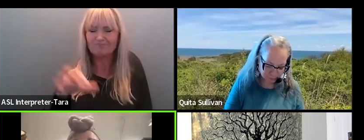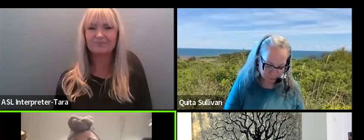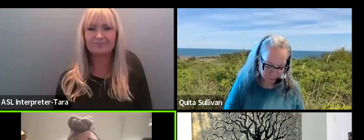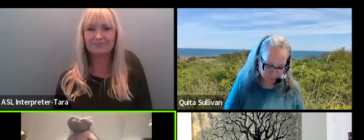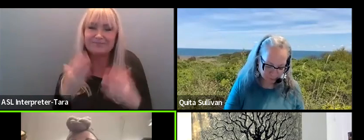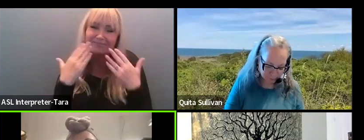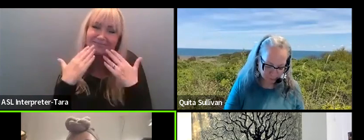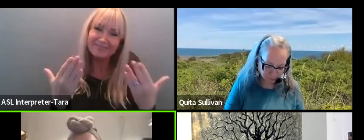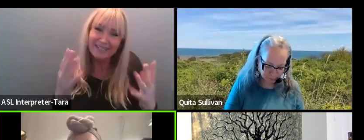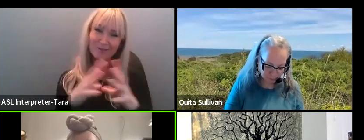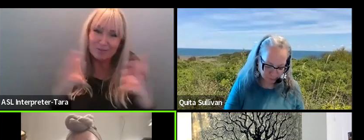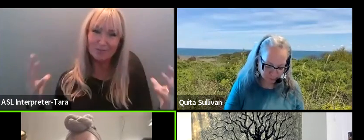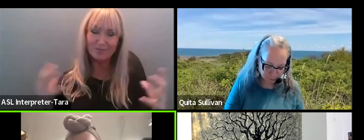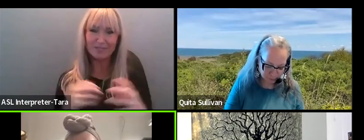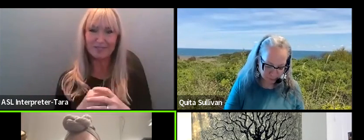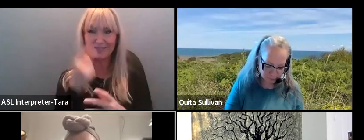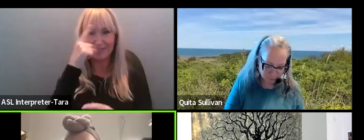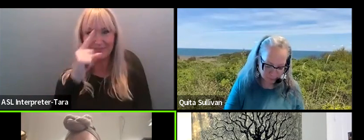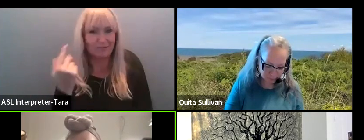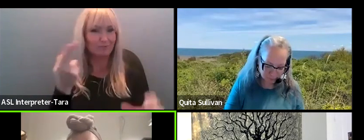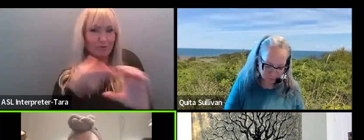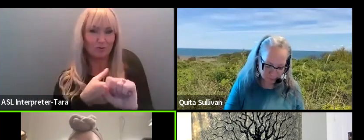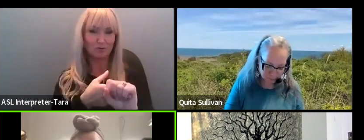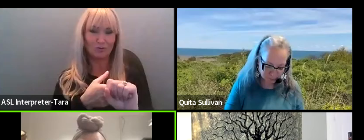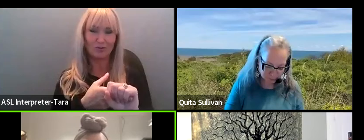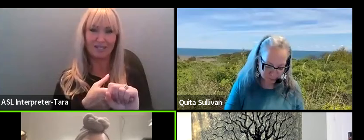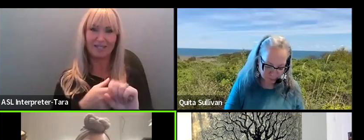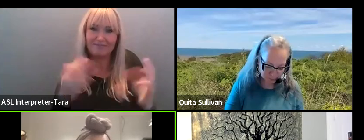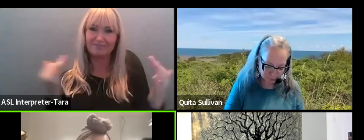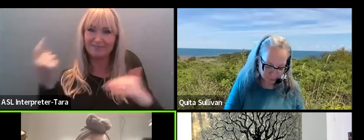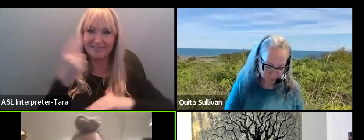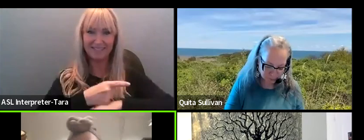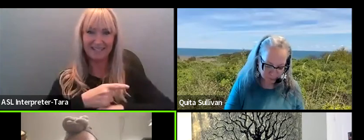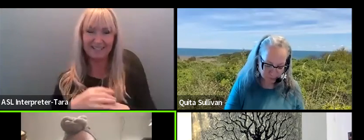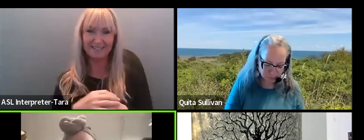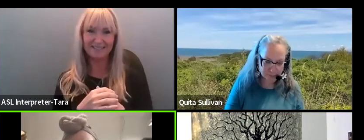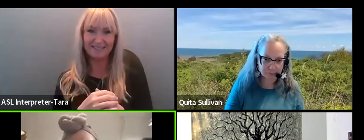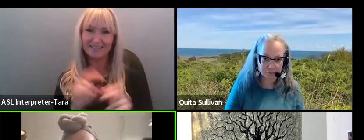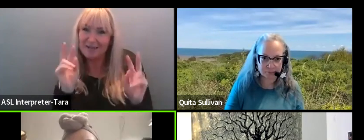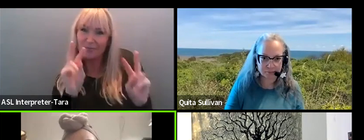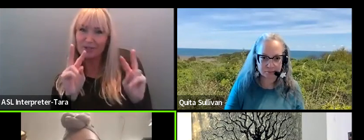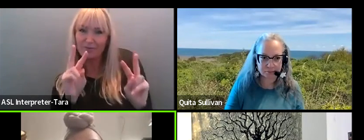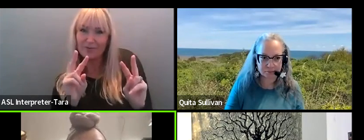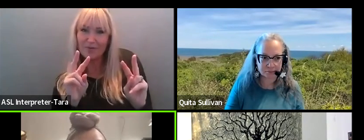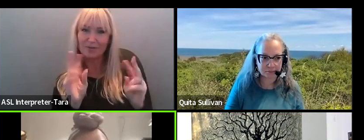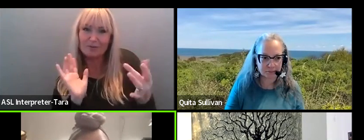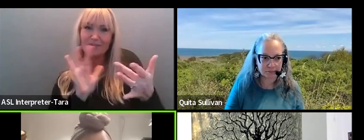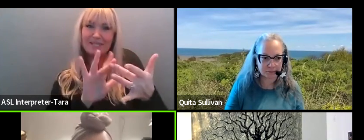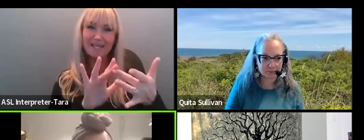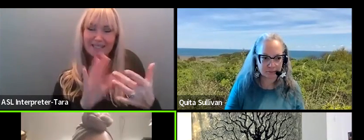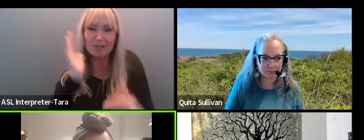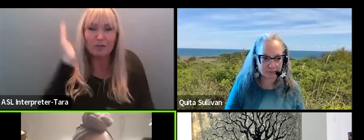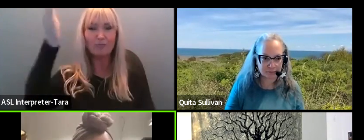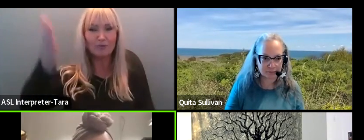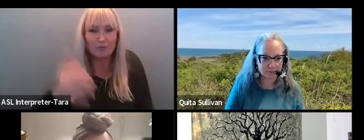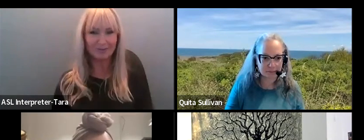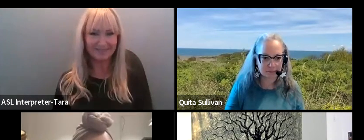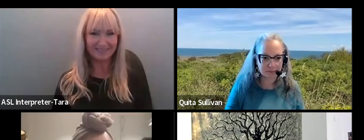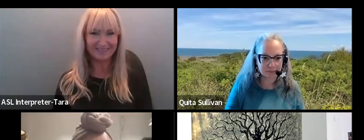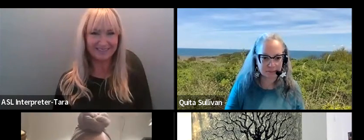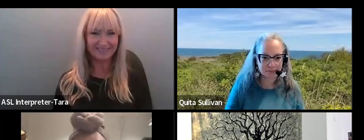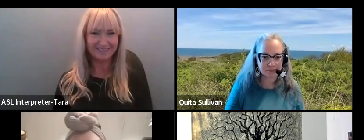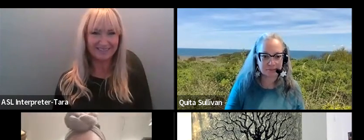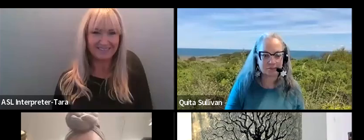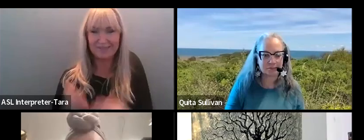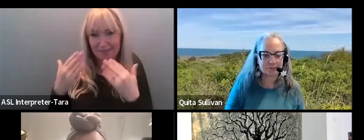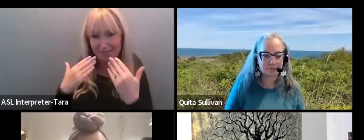thank y'all so much for joining us with this. And we look forward to connecting in the future. Thank you.